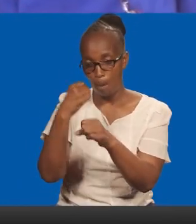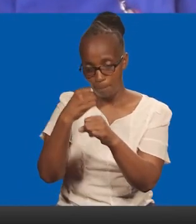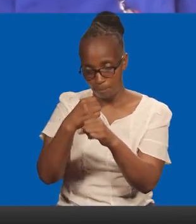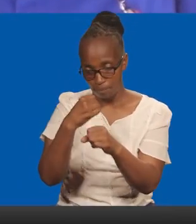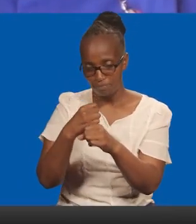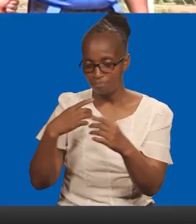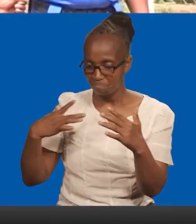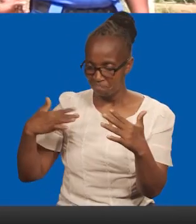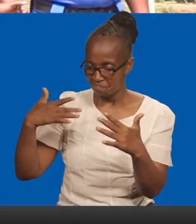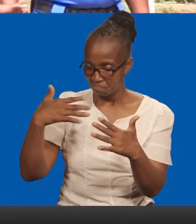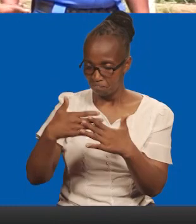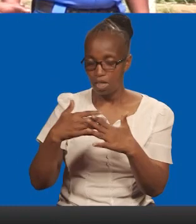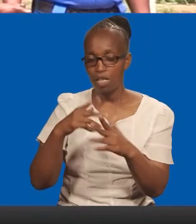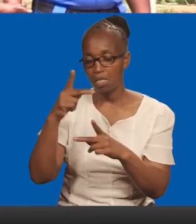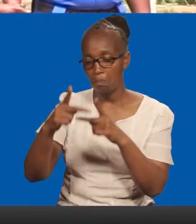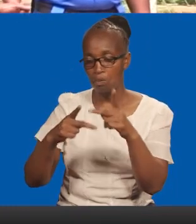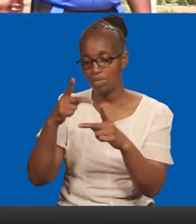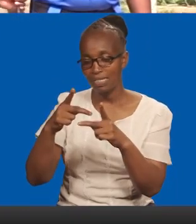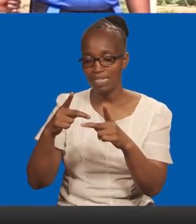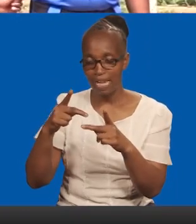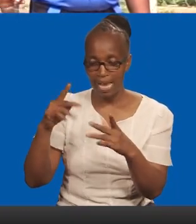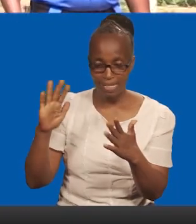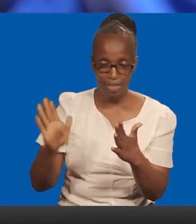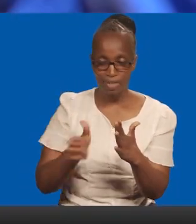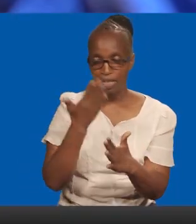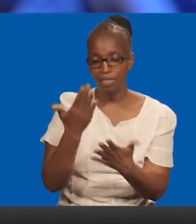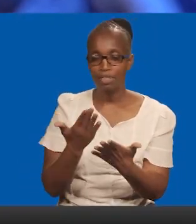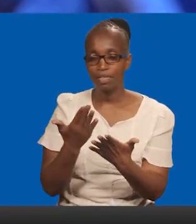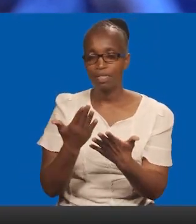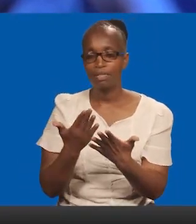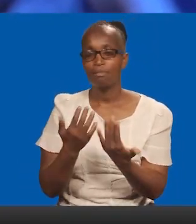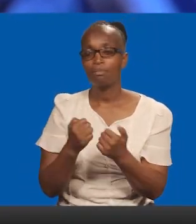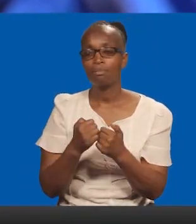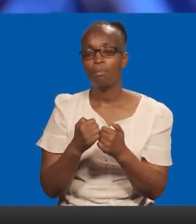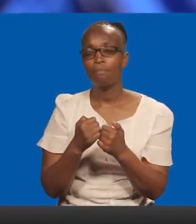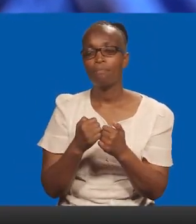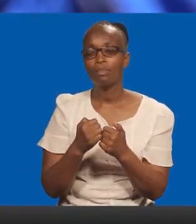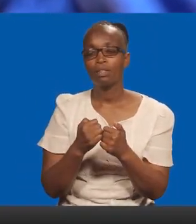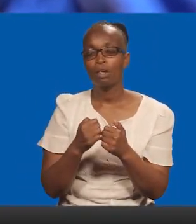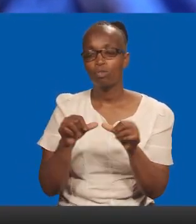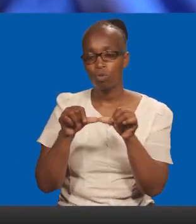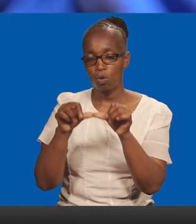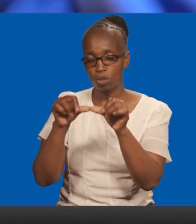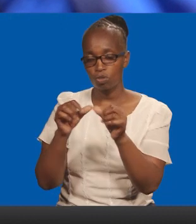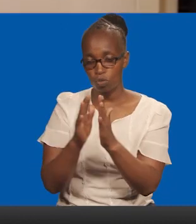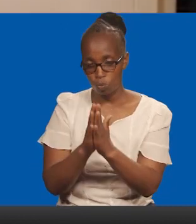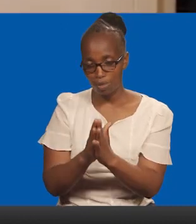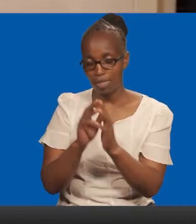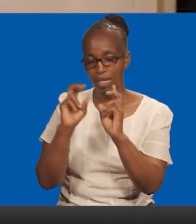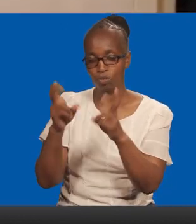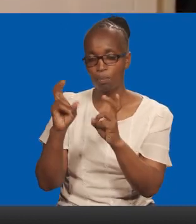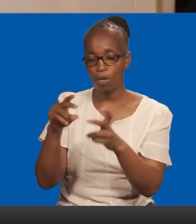in our country. Na ili kukabiliana na wizi wa mfumo wa reli almaarufu SGR, Waziri